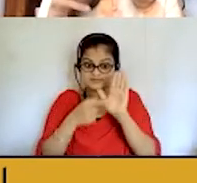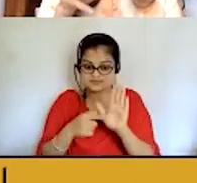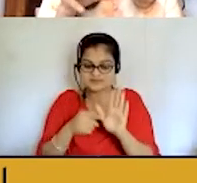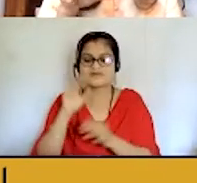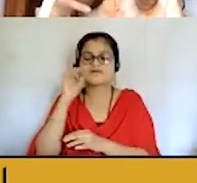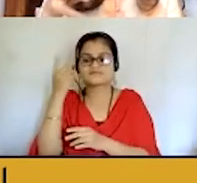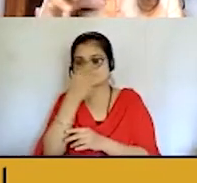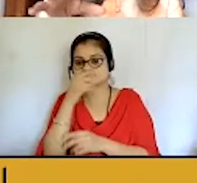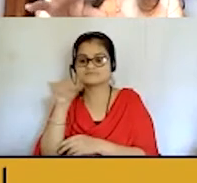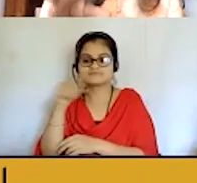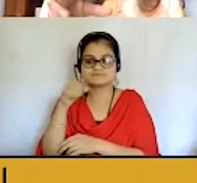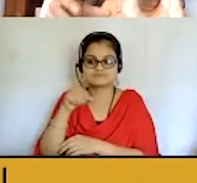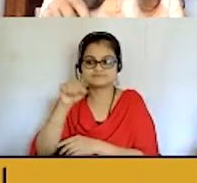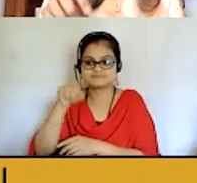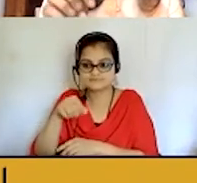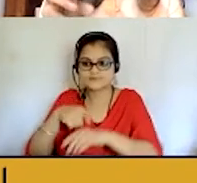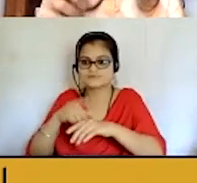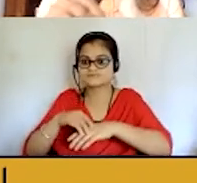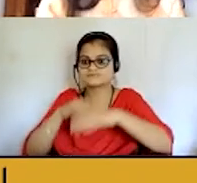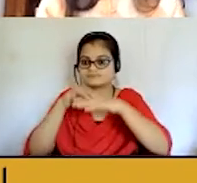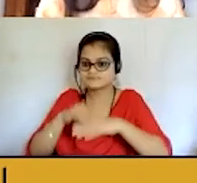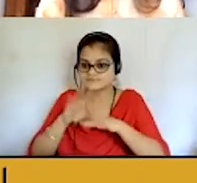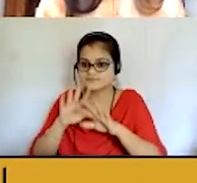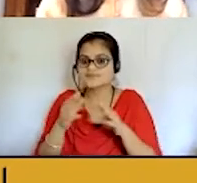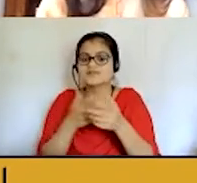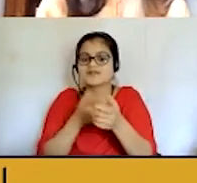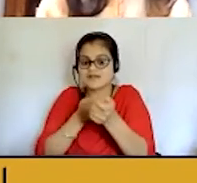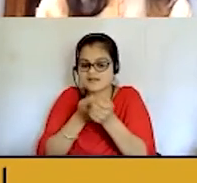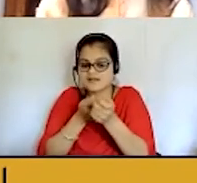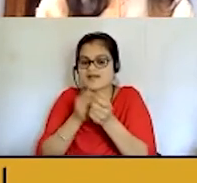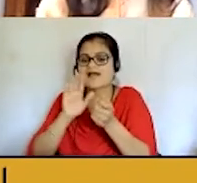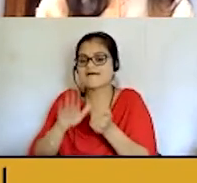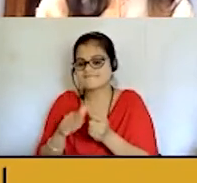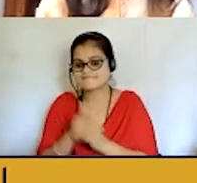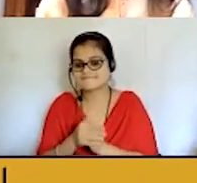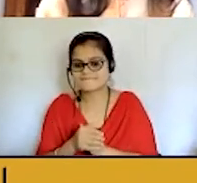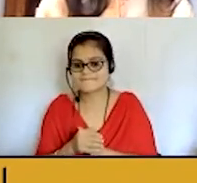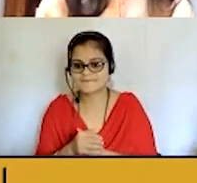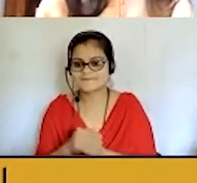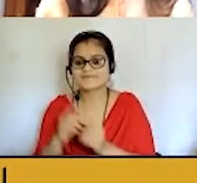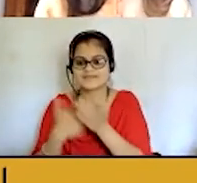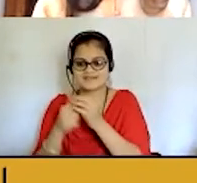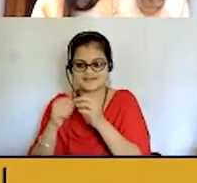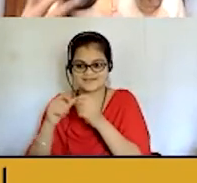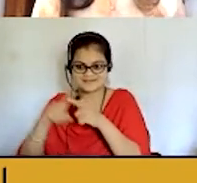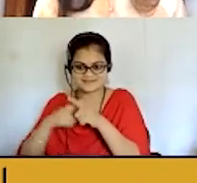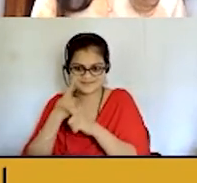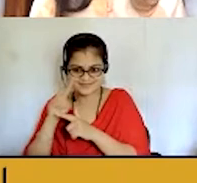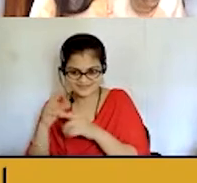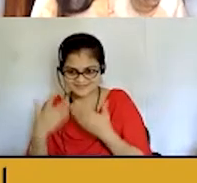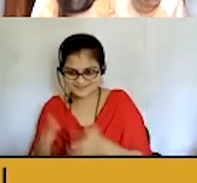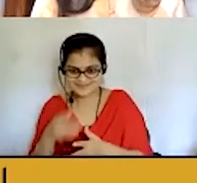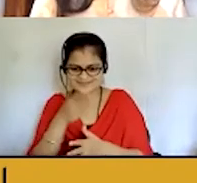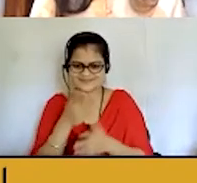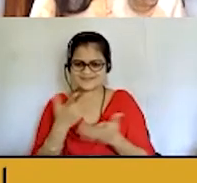heads and the slight motion of the hands and the pitchkaris. So Rajiv, would you like to tell us all the sense